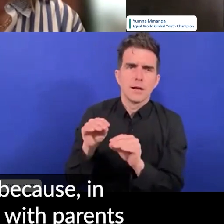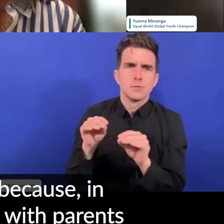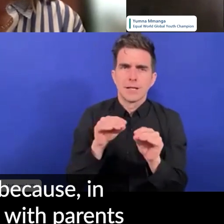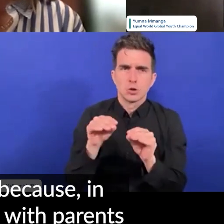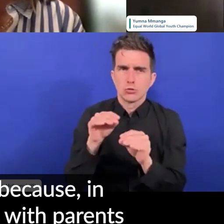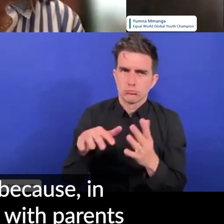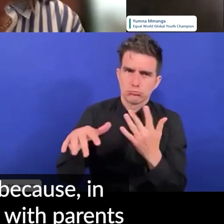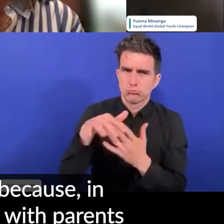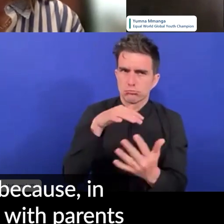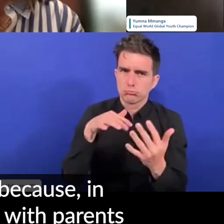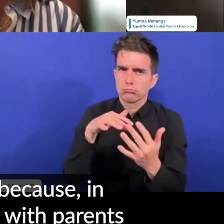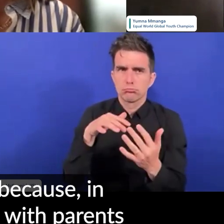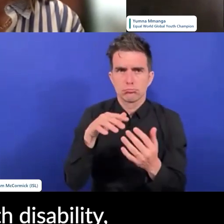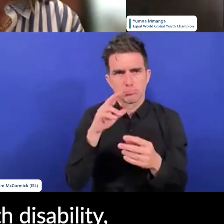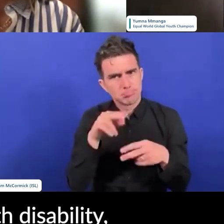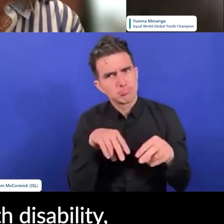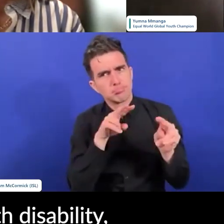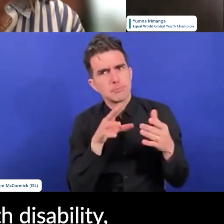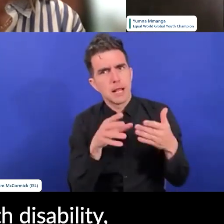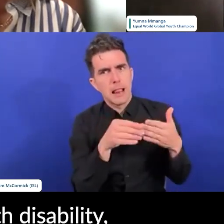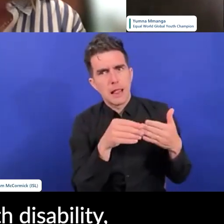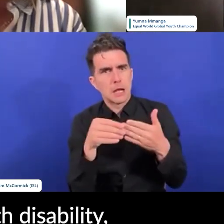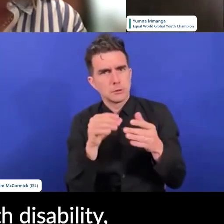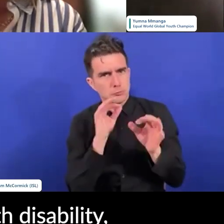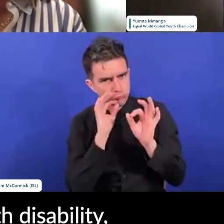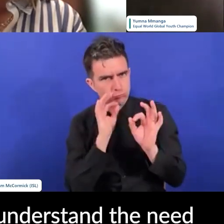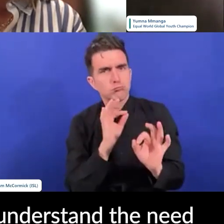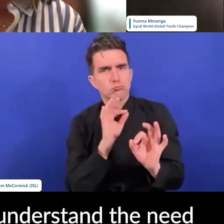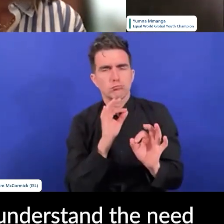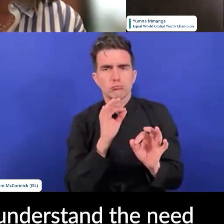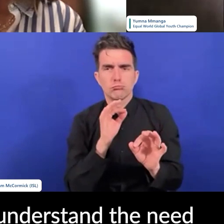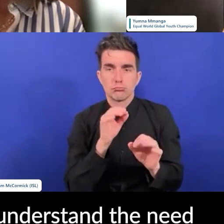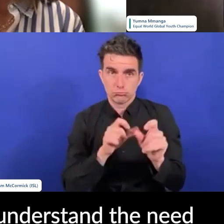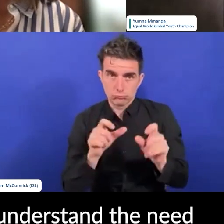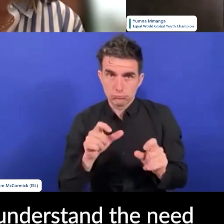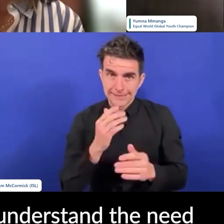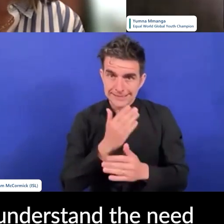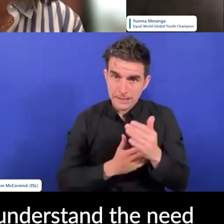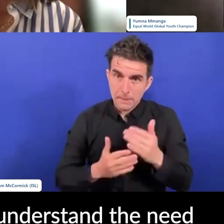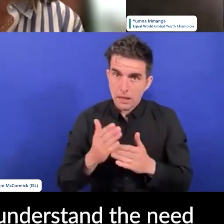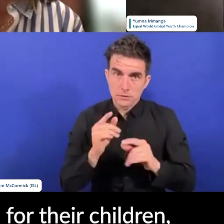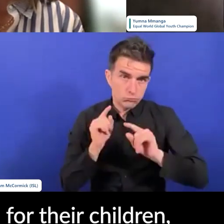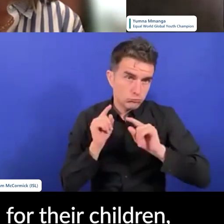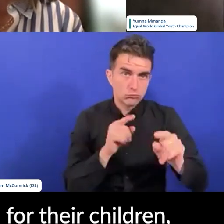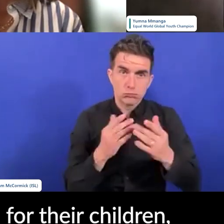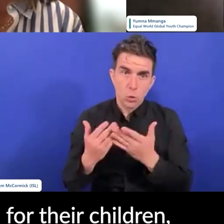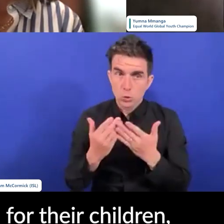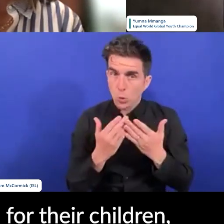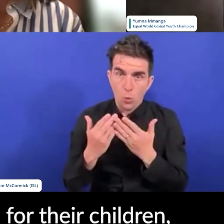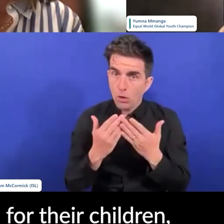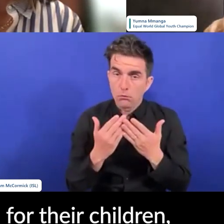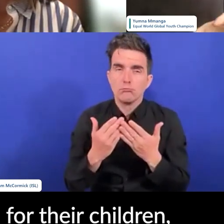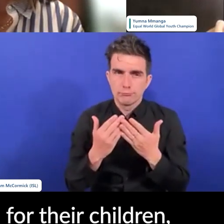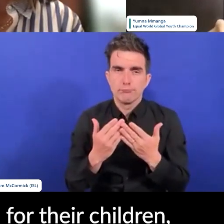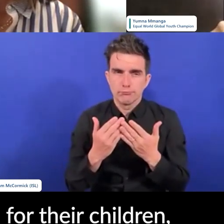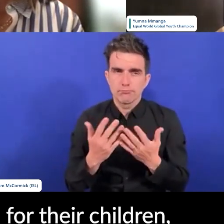our interactions with parents of children with disability, some of them actually understand the need to provide education